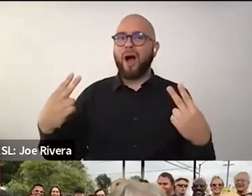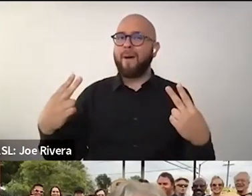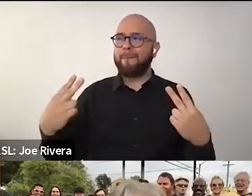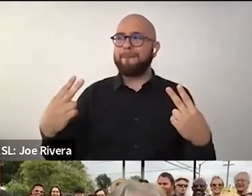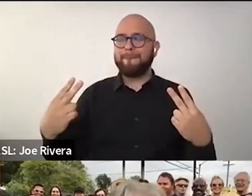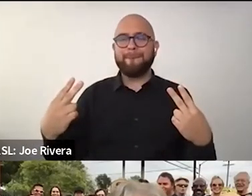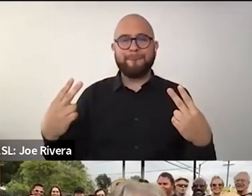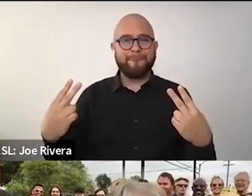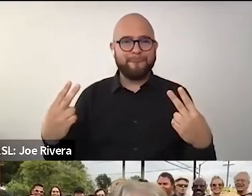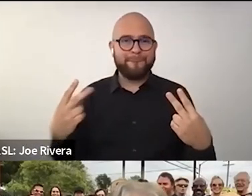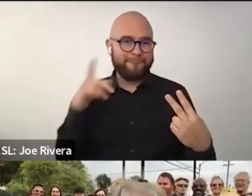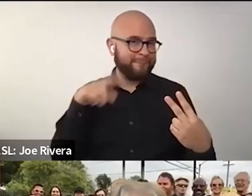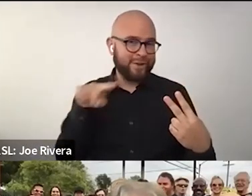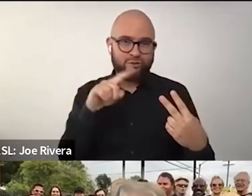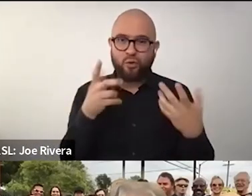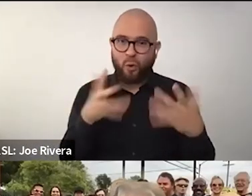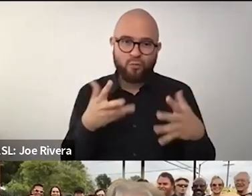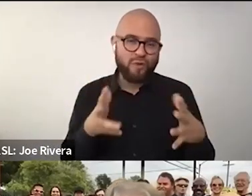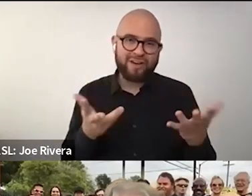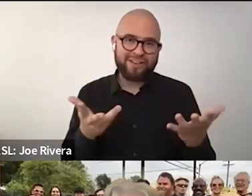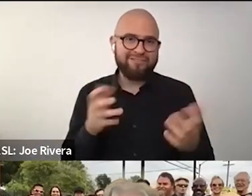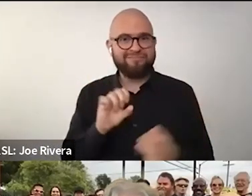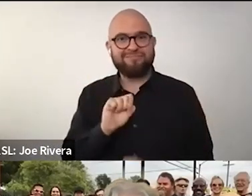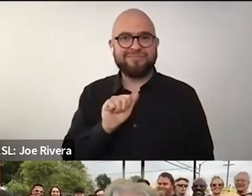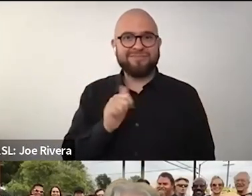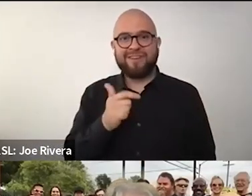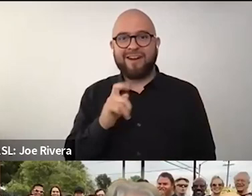means a lot. And